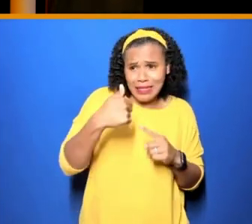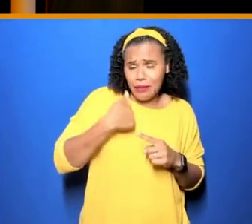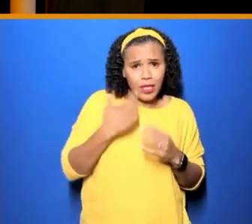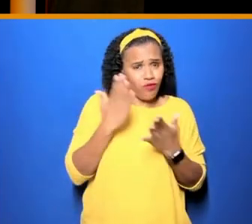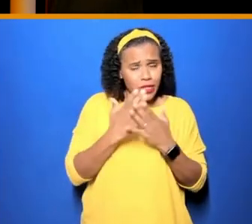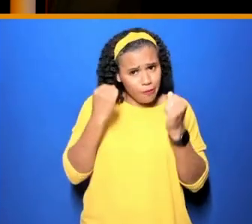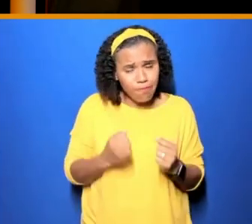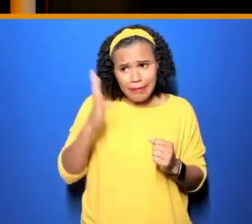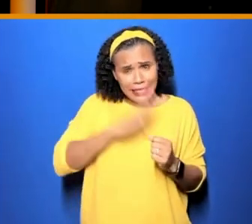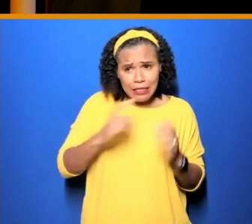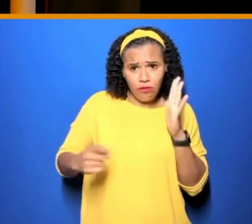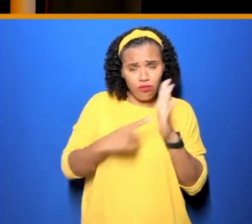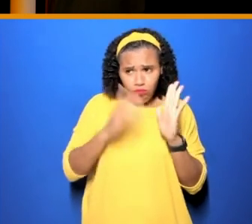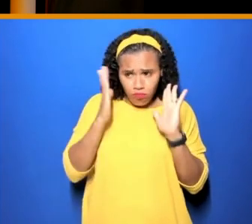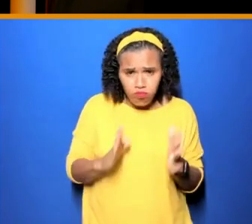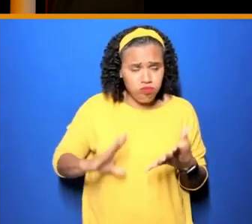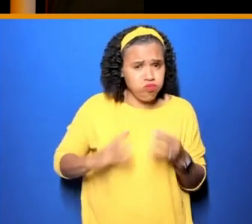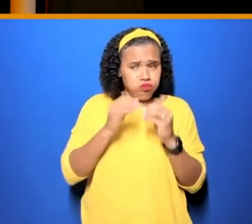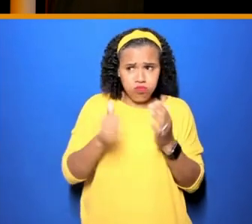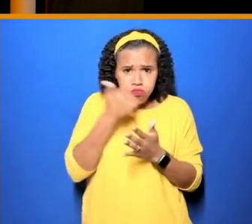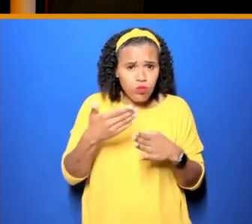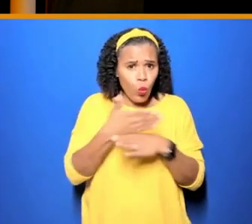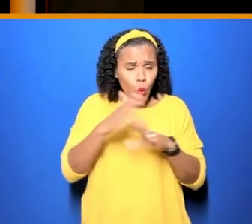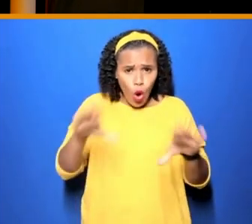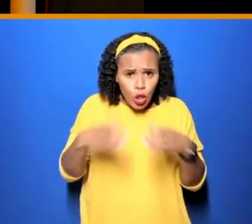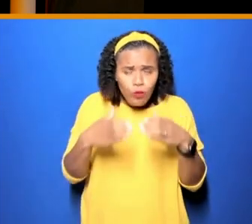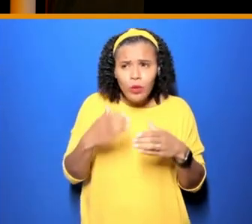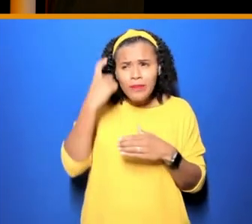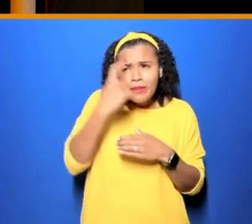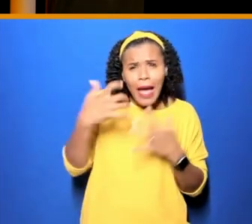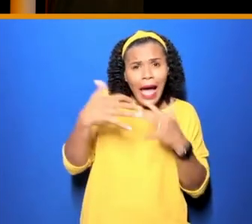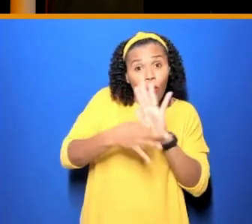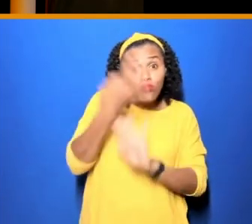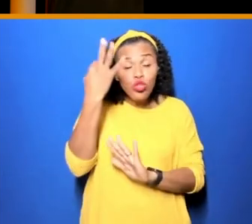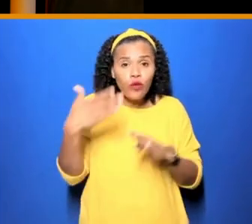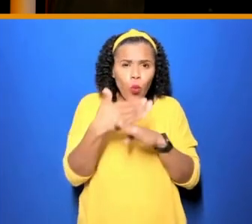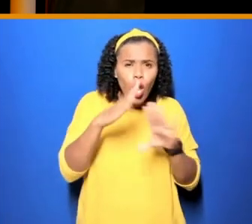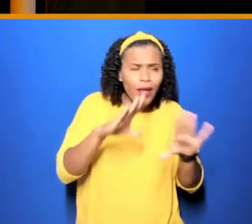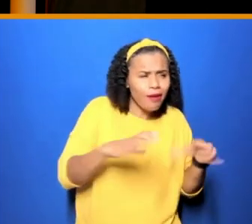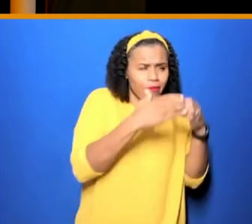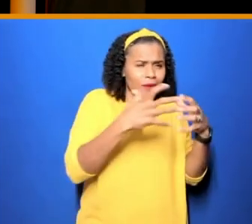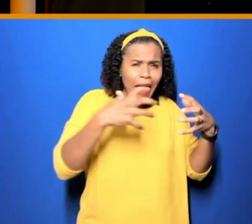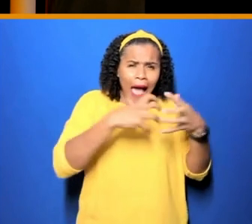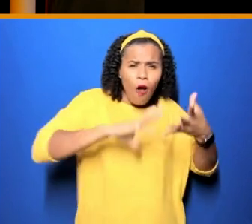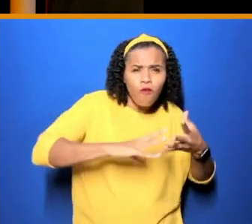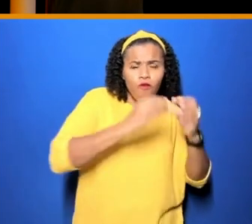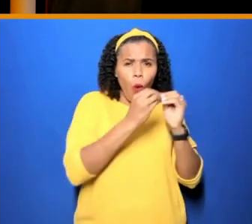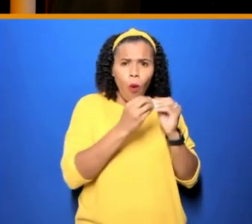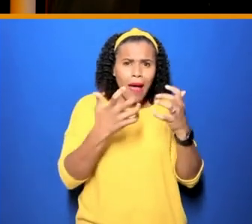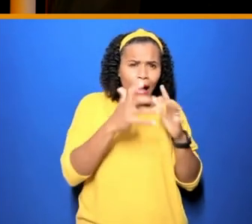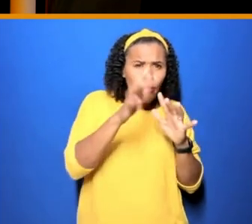having discussions on can we improve the way that working groups are formed and how people are selected. So, absolutely, this is a key